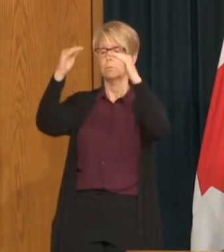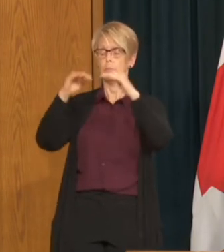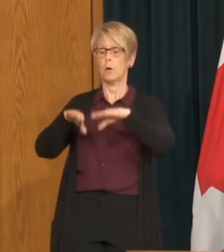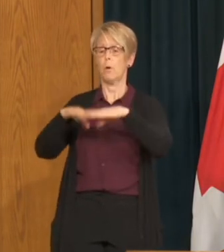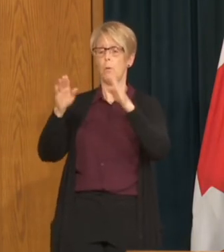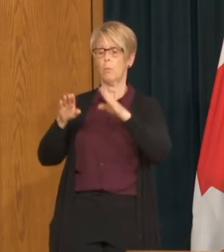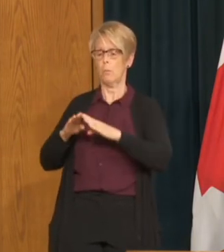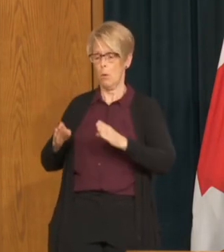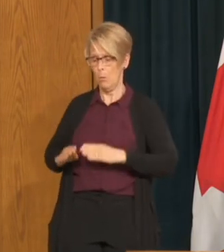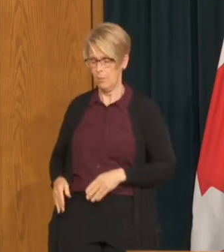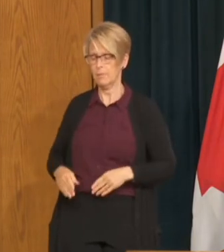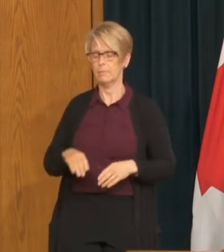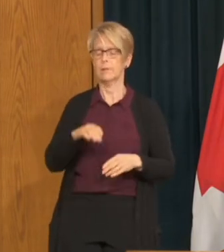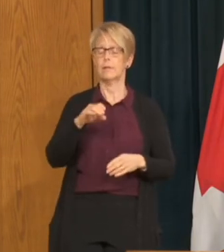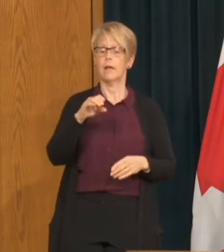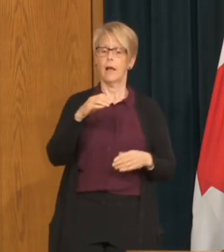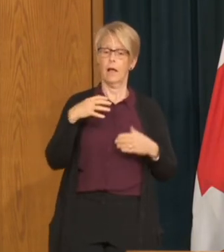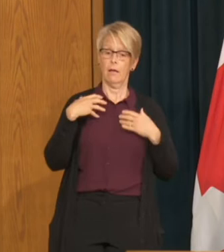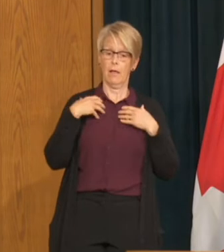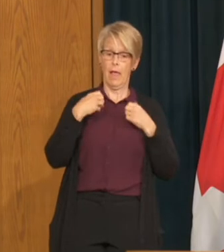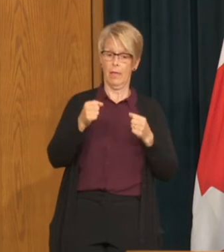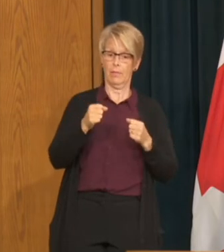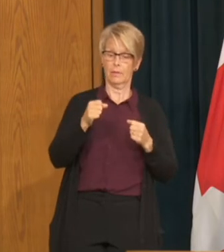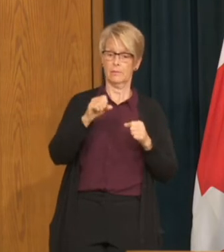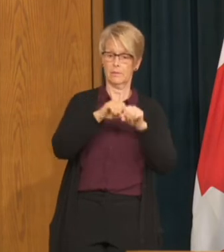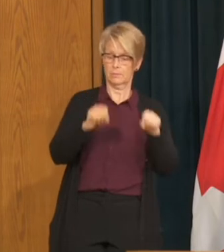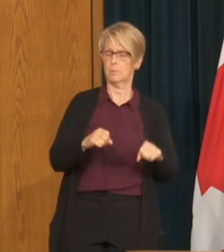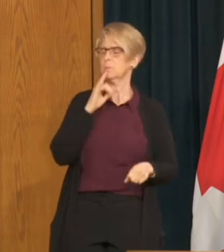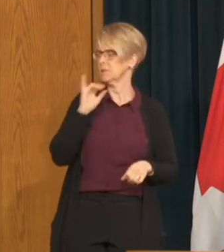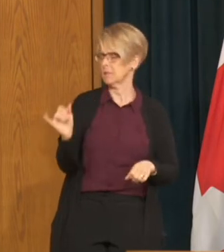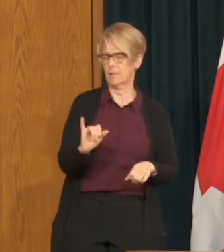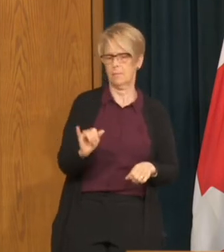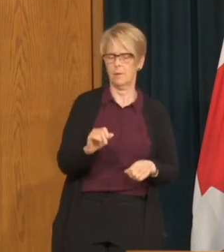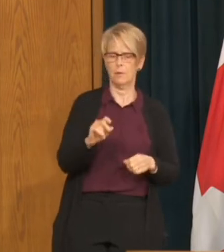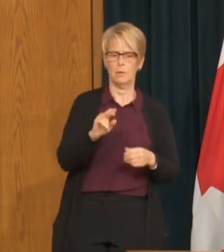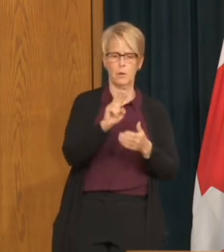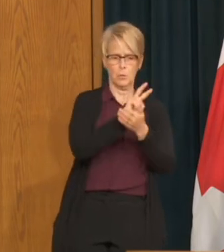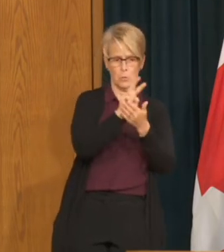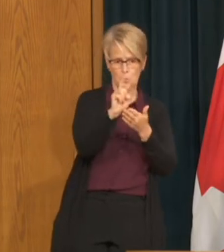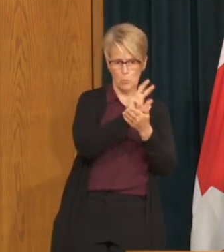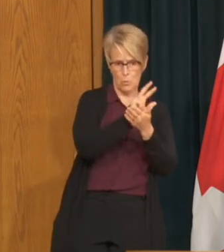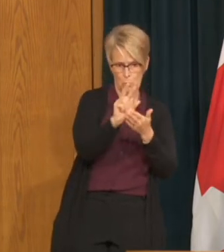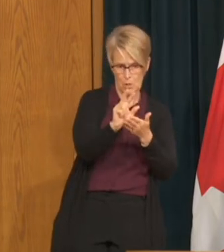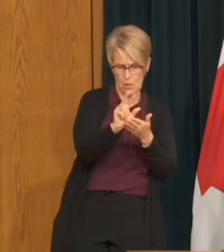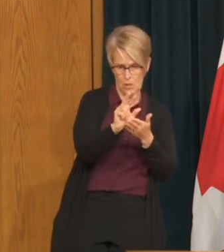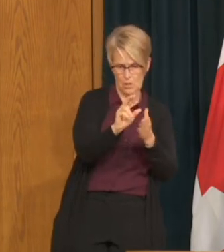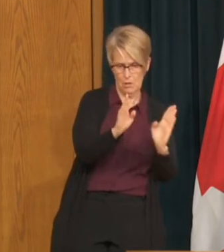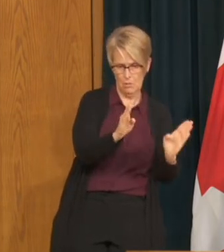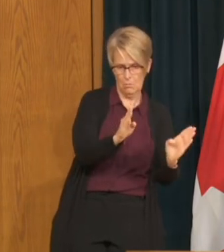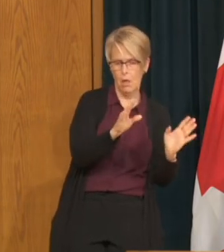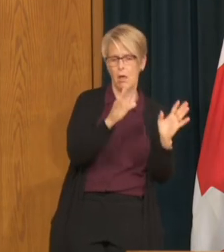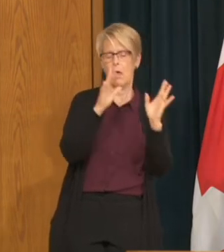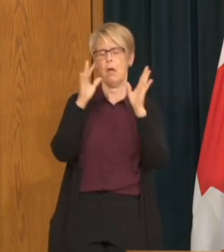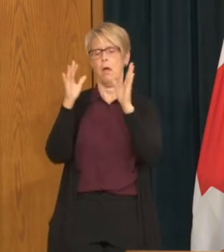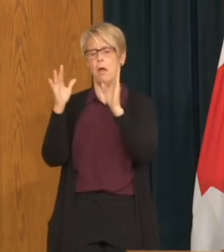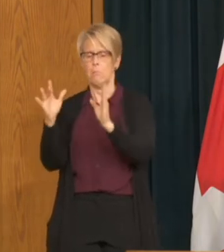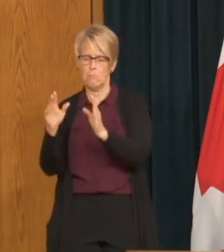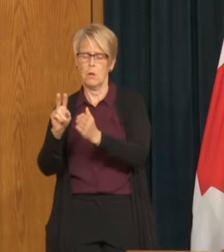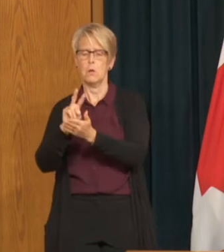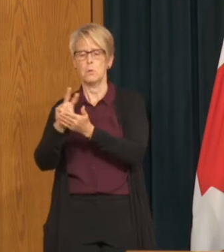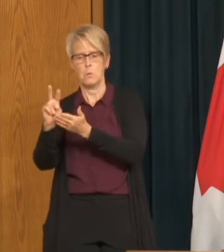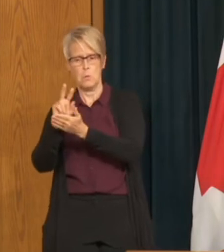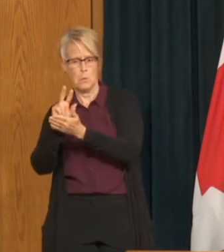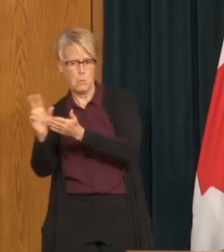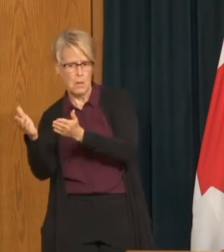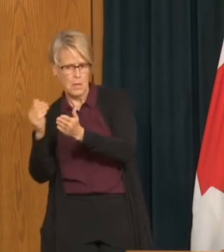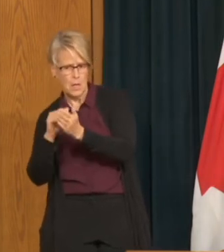health system is on the sort of that same time frame. We're looking at 2 to 3 week periods between phases to ensure that as